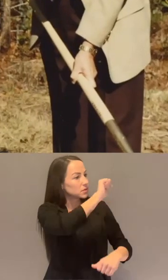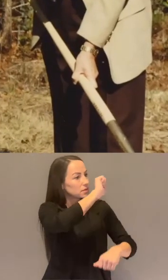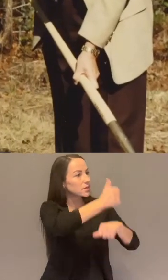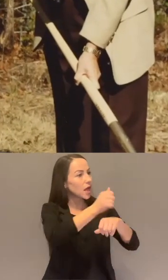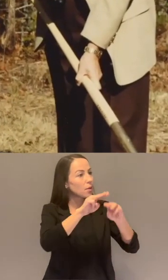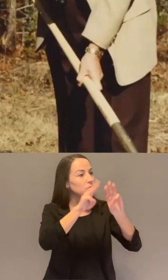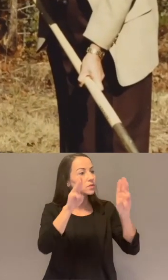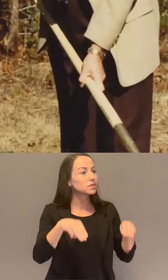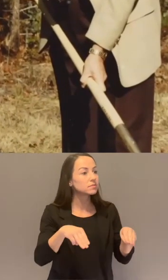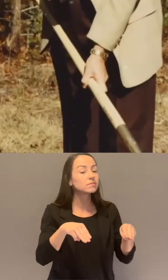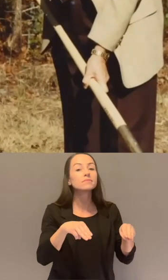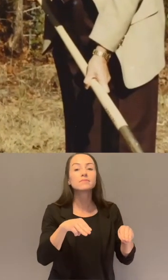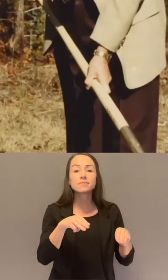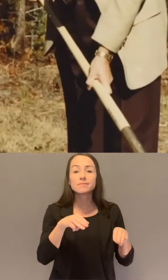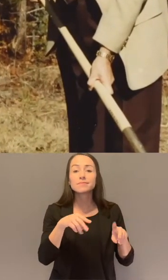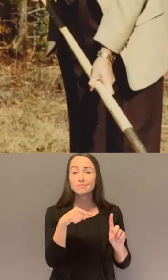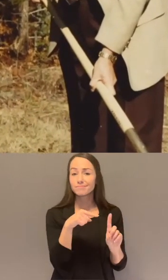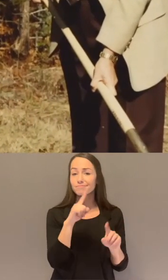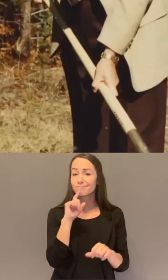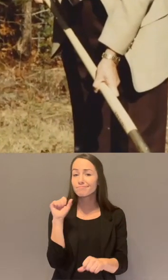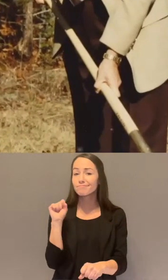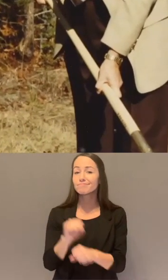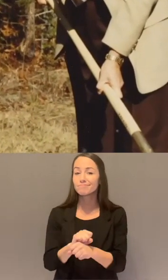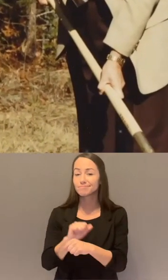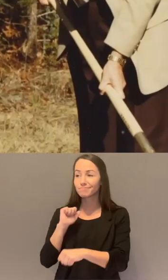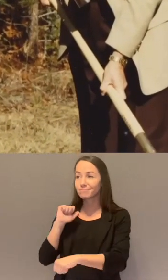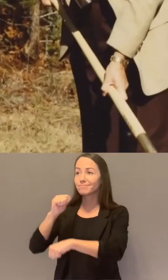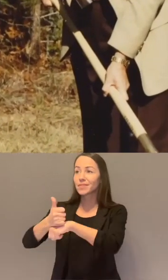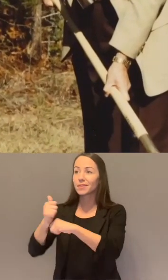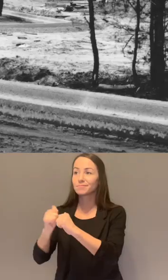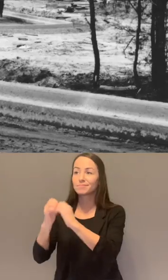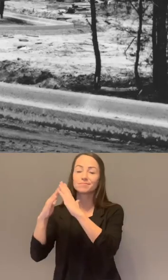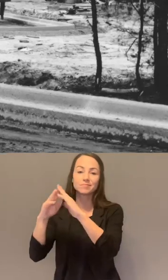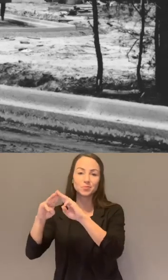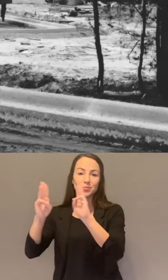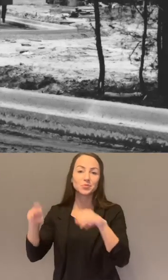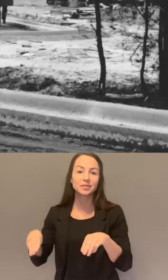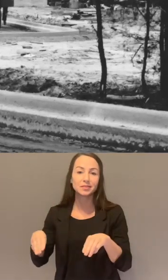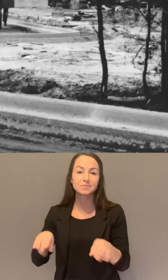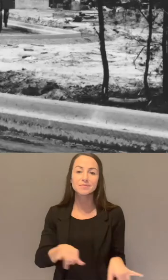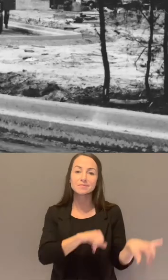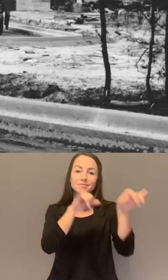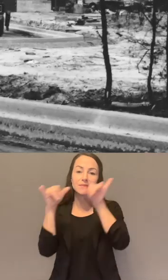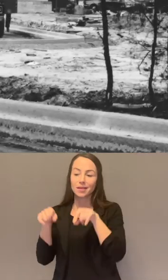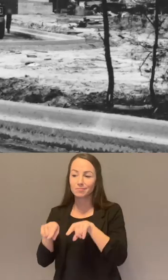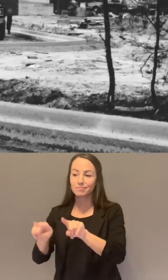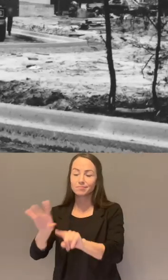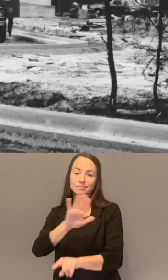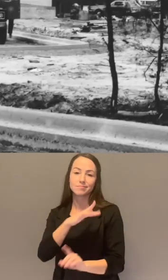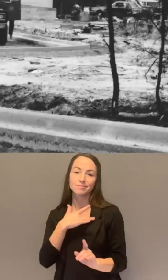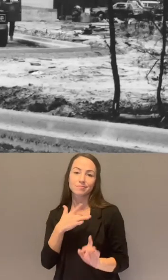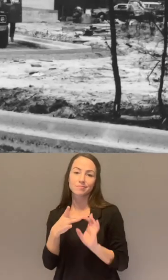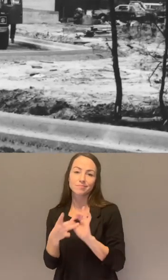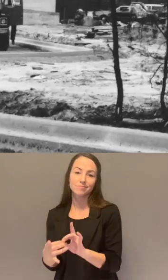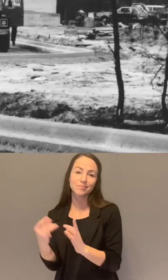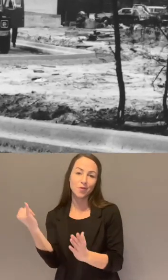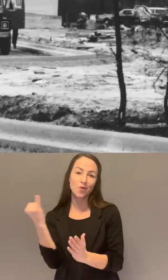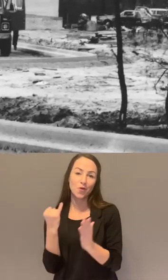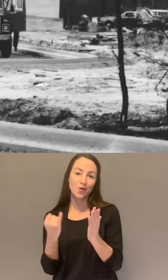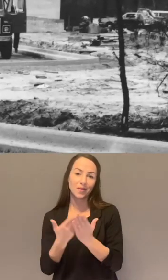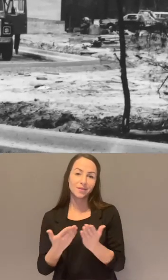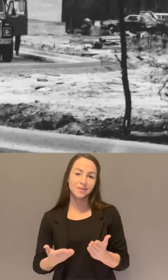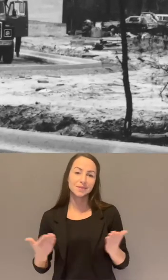own museum." And that's exactly what he then set out to do with the similar passion that he had for collecting artwork.